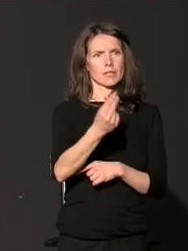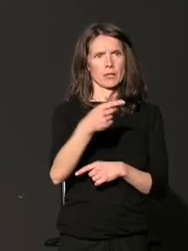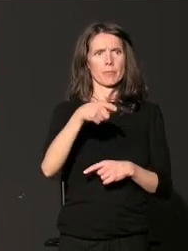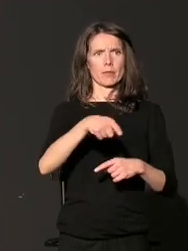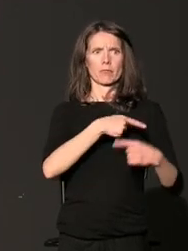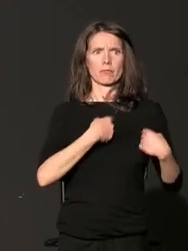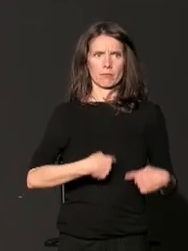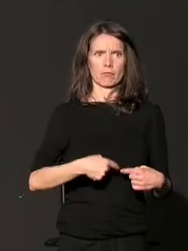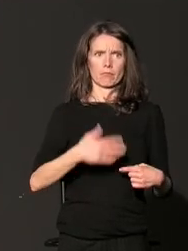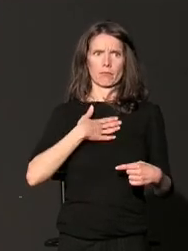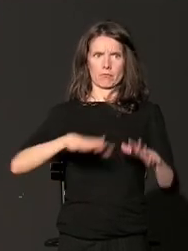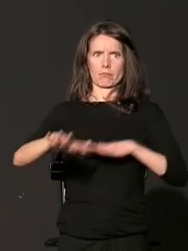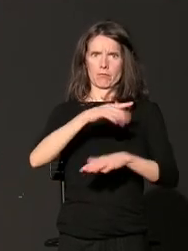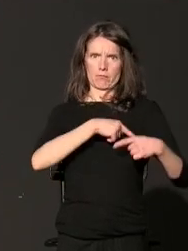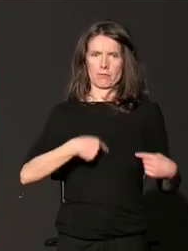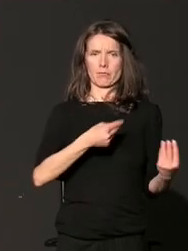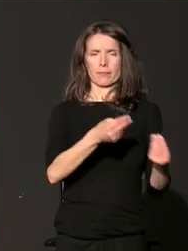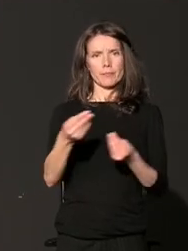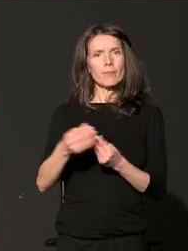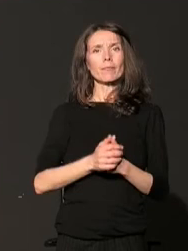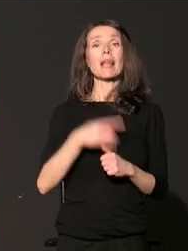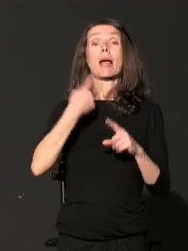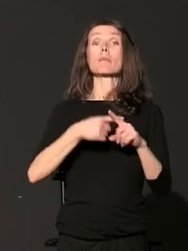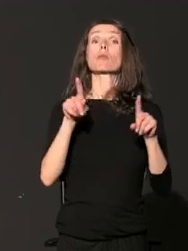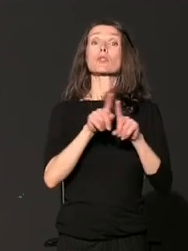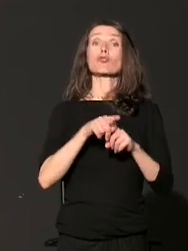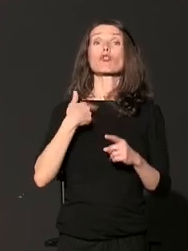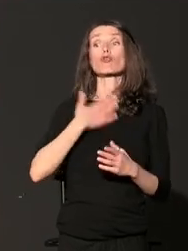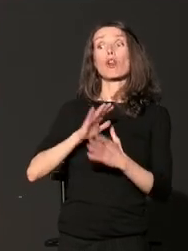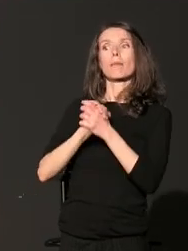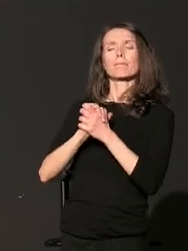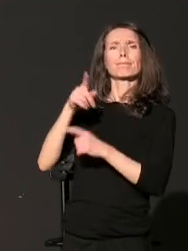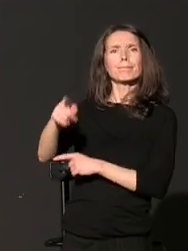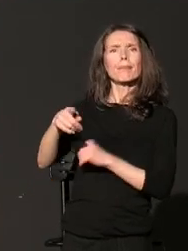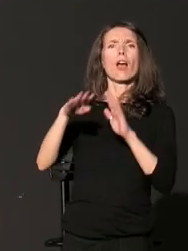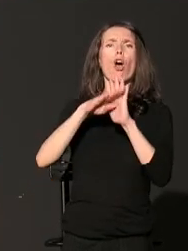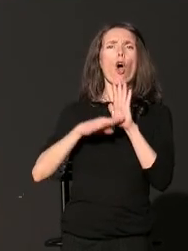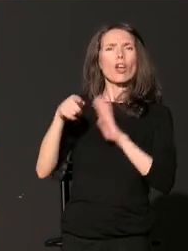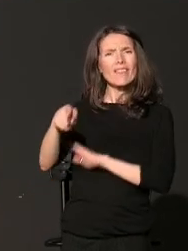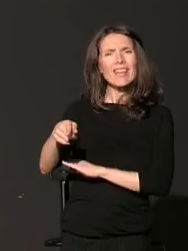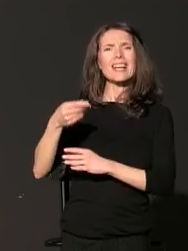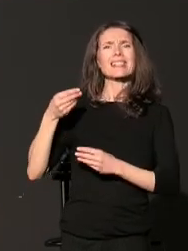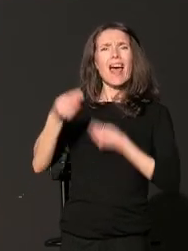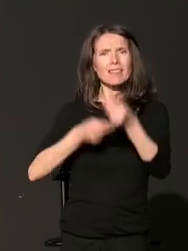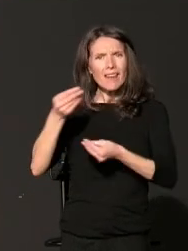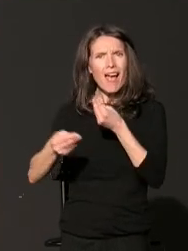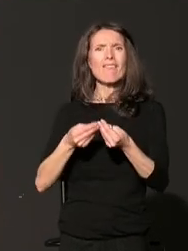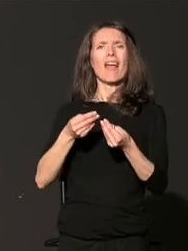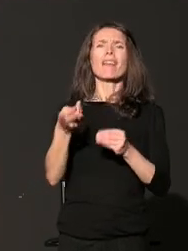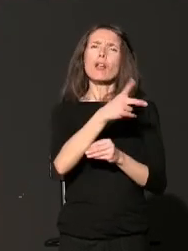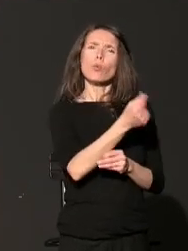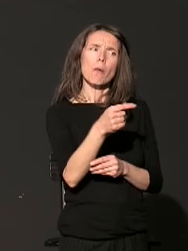giving and all the partners as a part of that program. We've seen wonderful, wonderful response and we want to see more. So thank you.